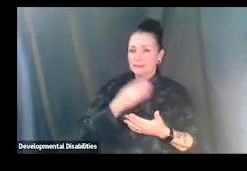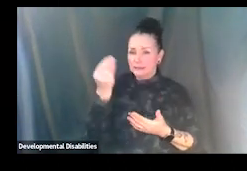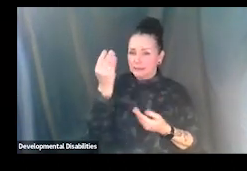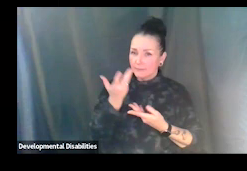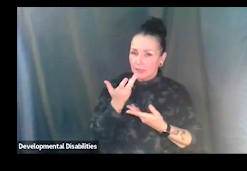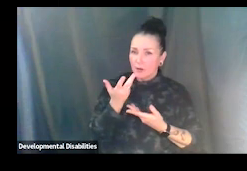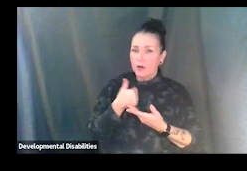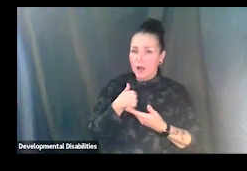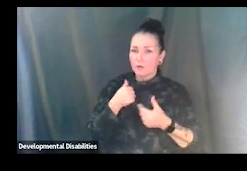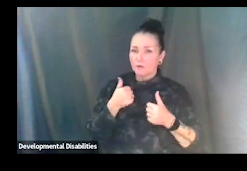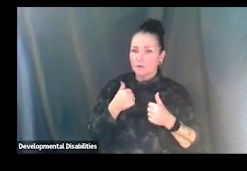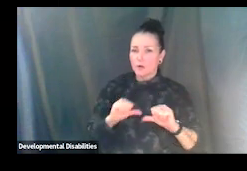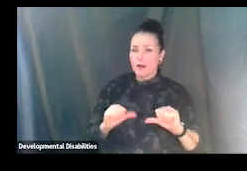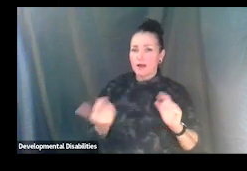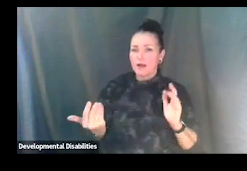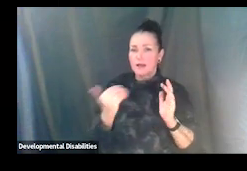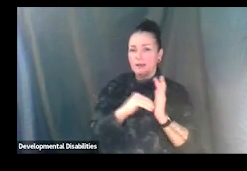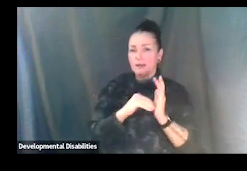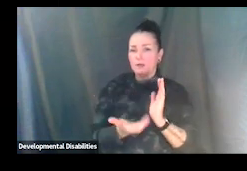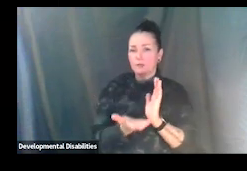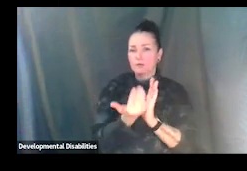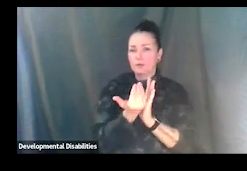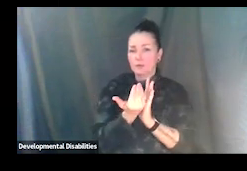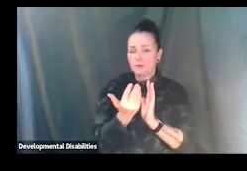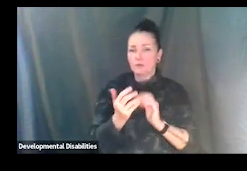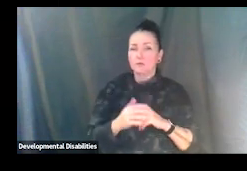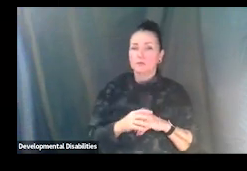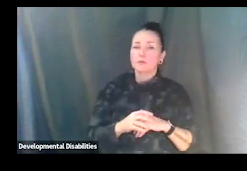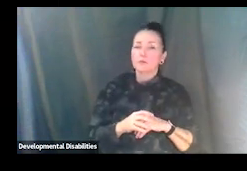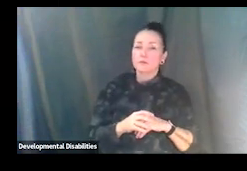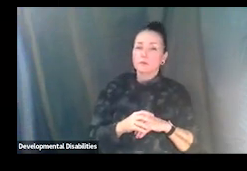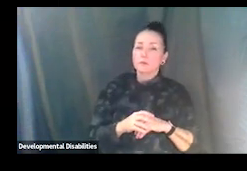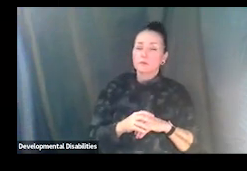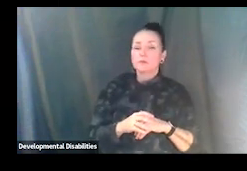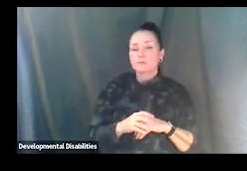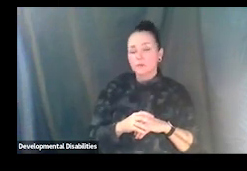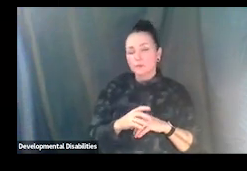So, we know that there are significant side effects with antipsychotics.